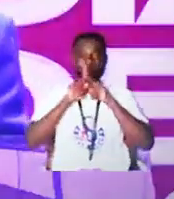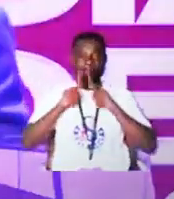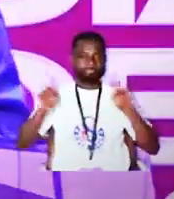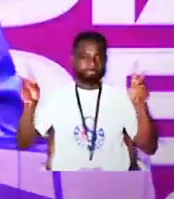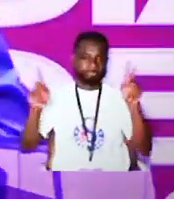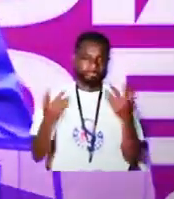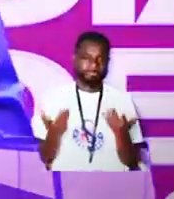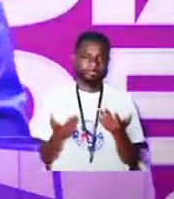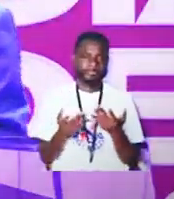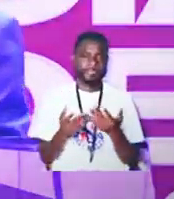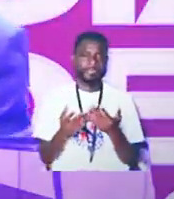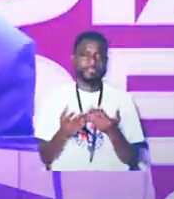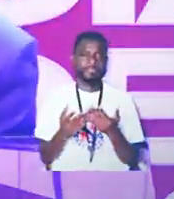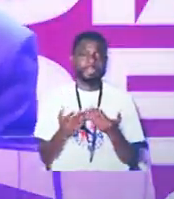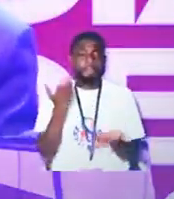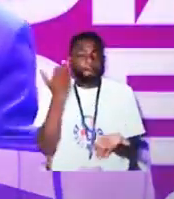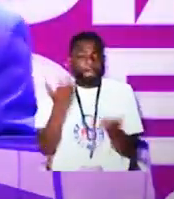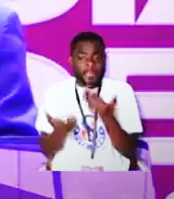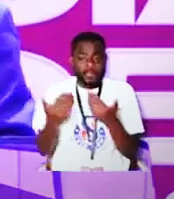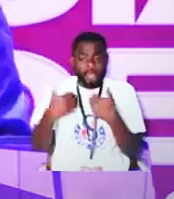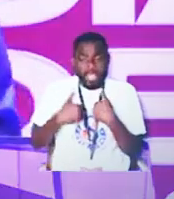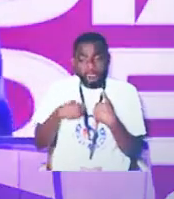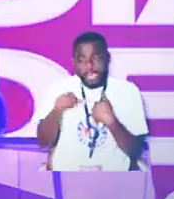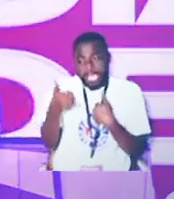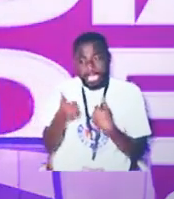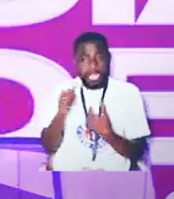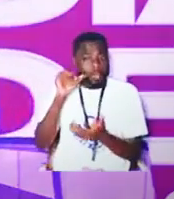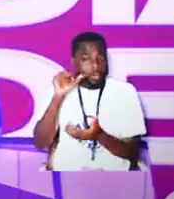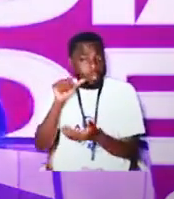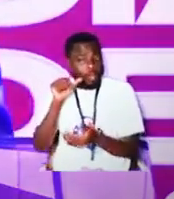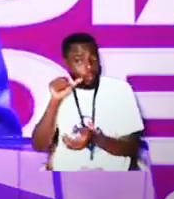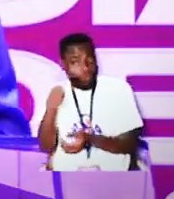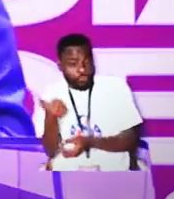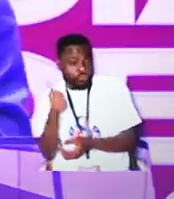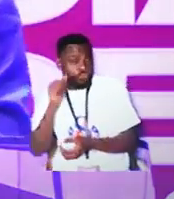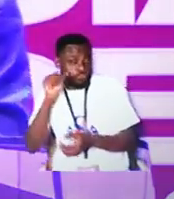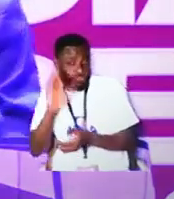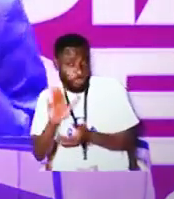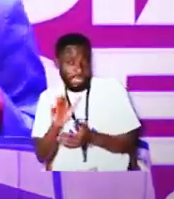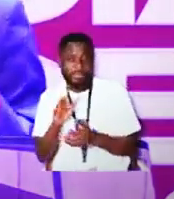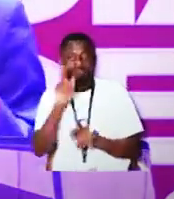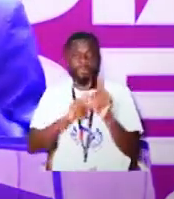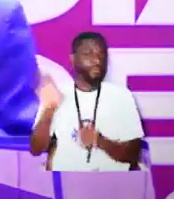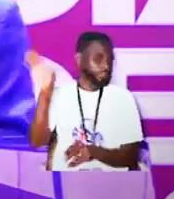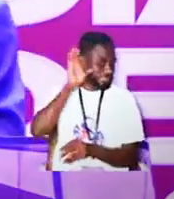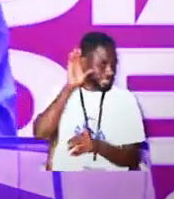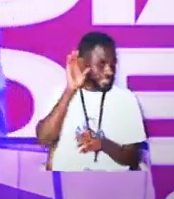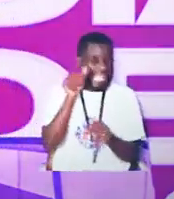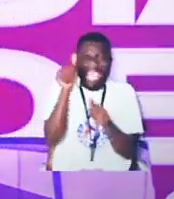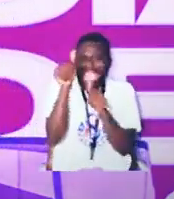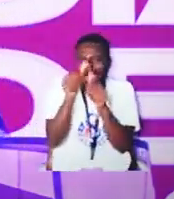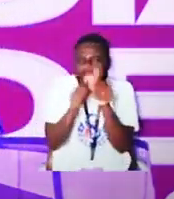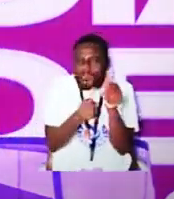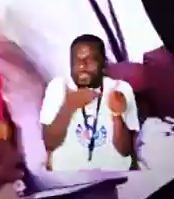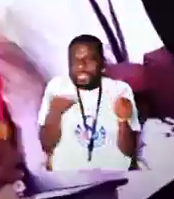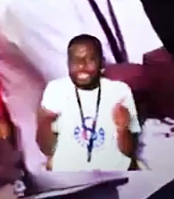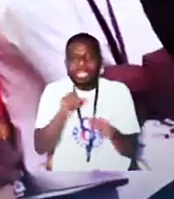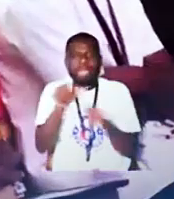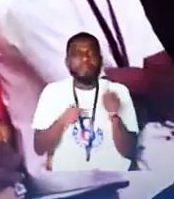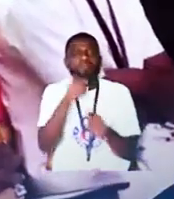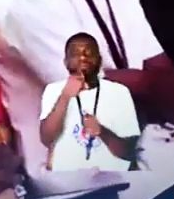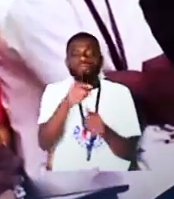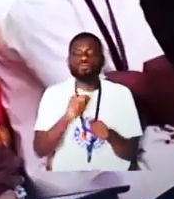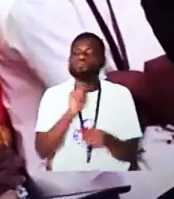maybe have a woman in addition to your wife, people will hear it. And so nothing about you is private